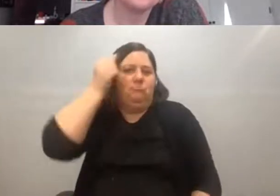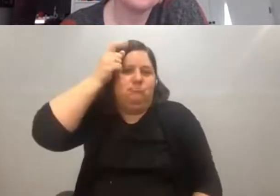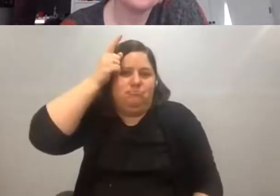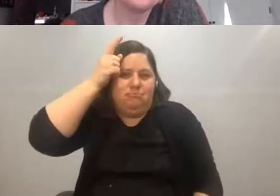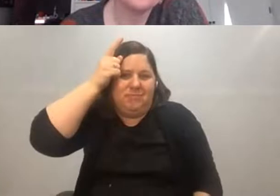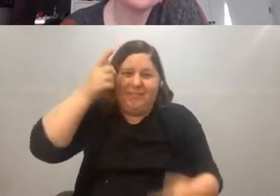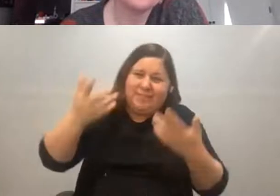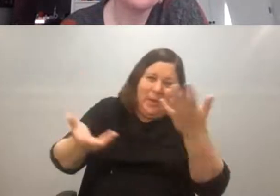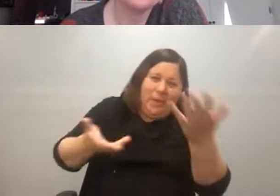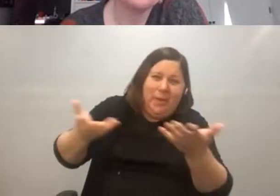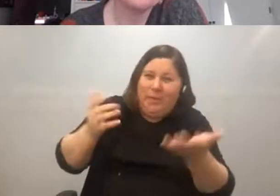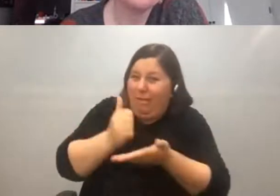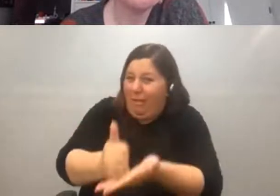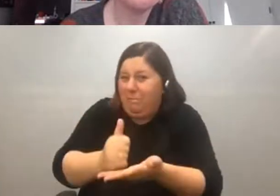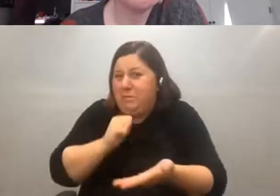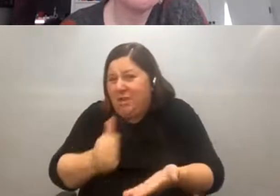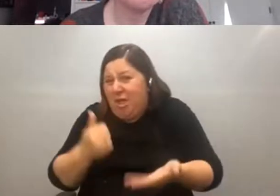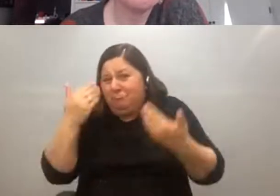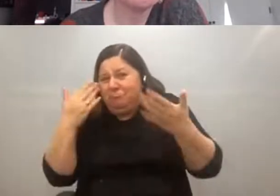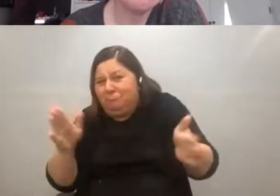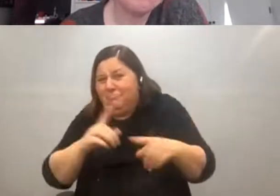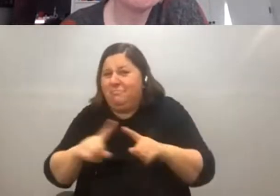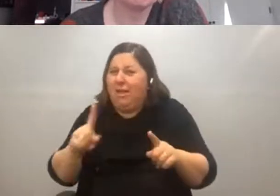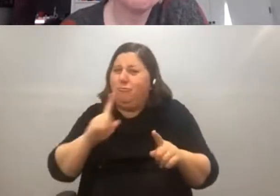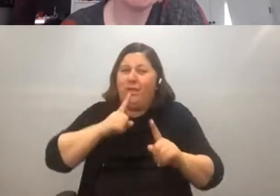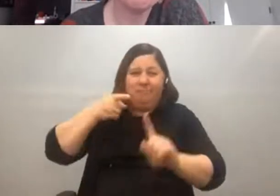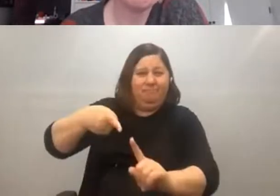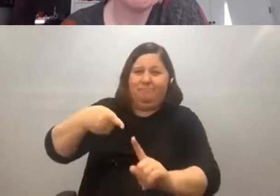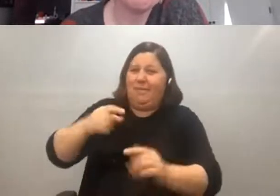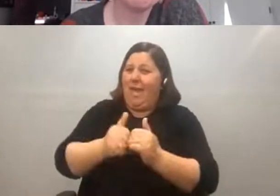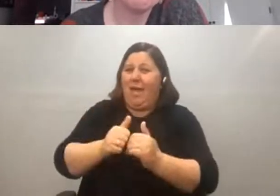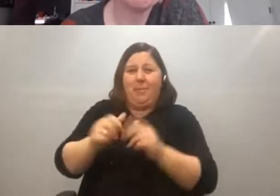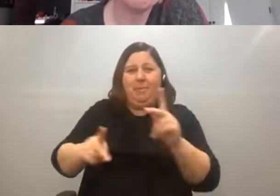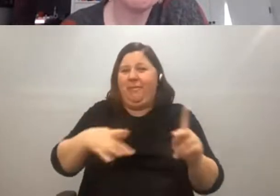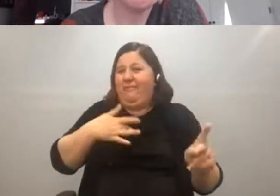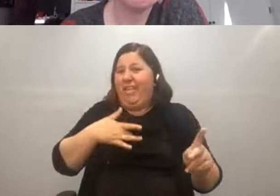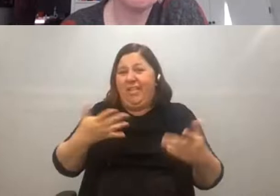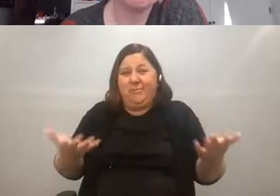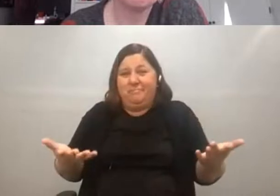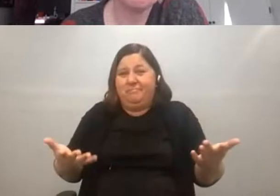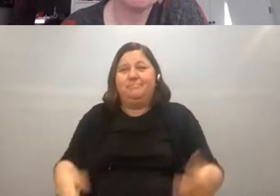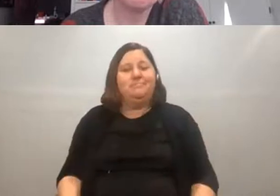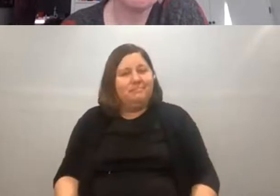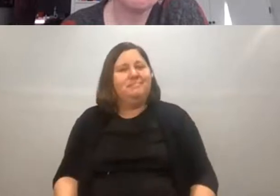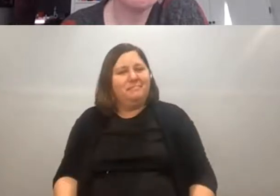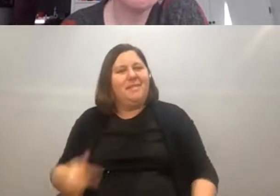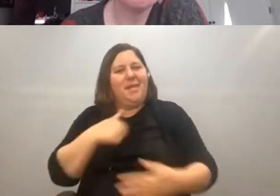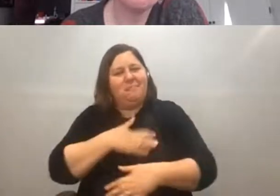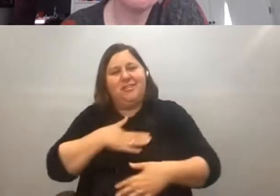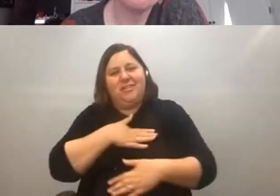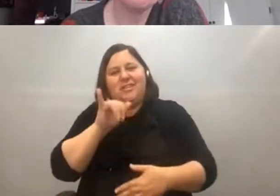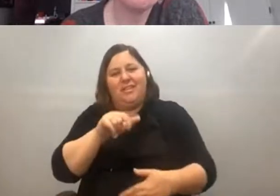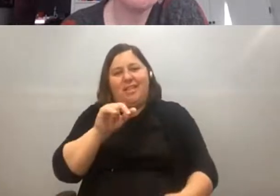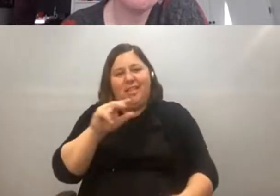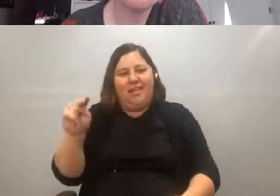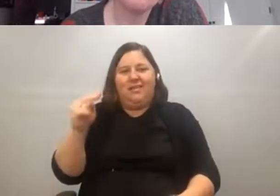know if that if that helps or not but it's how you feel in the end i appreciate that lynn and i would also say again this